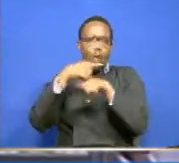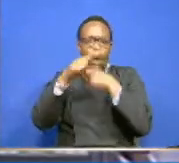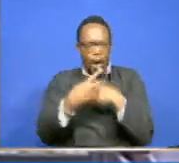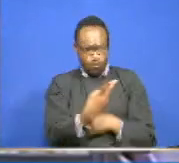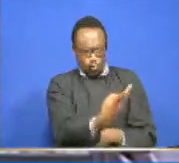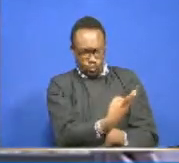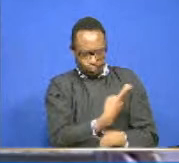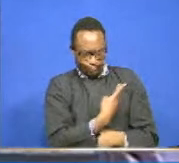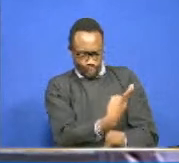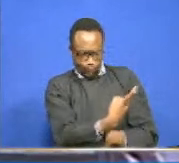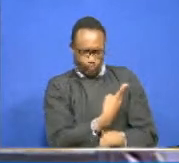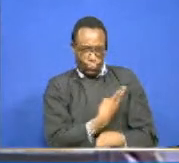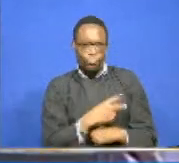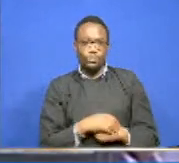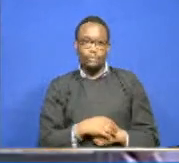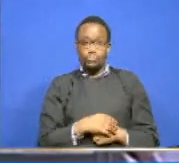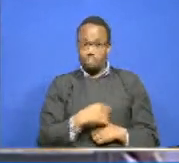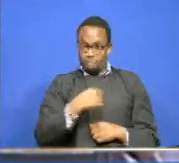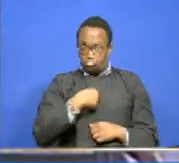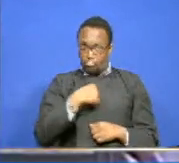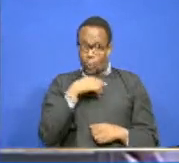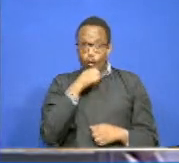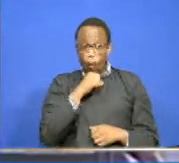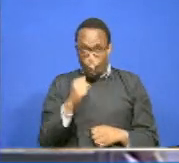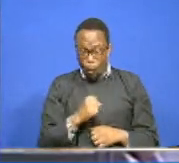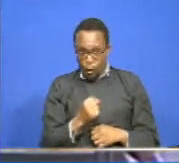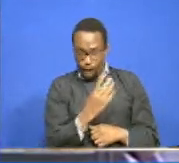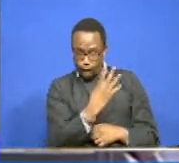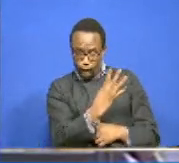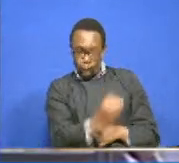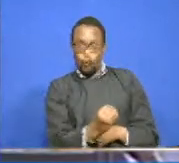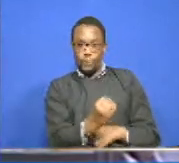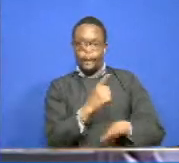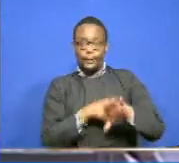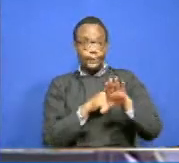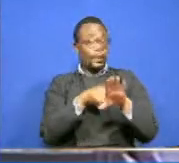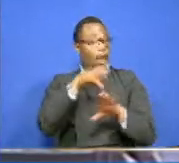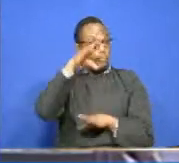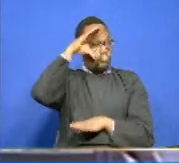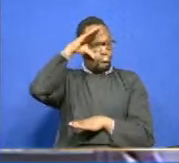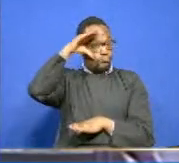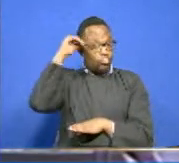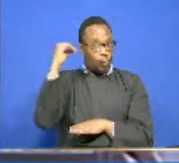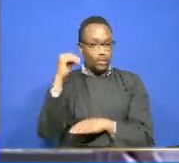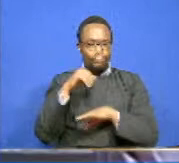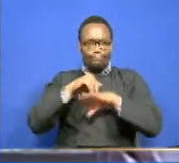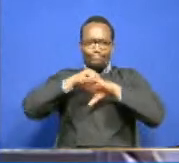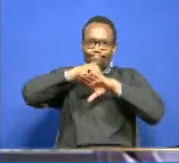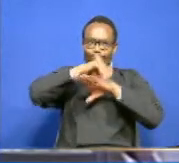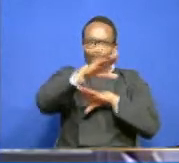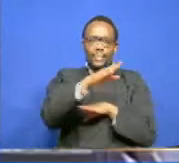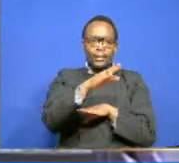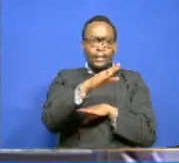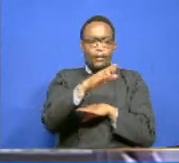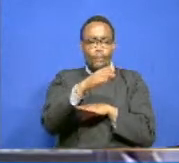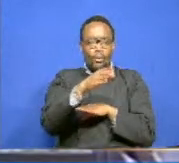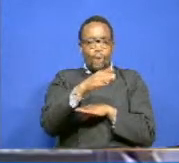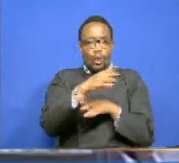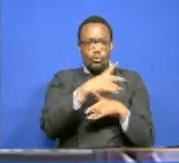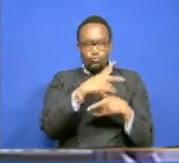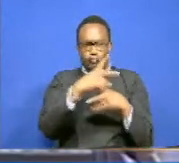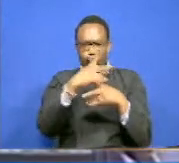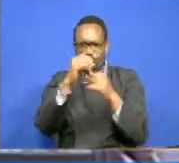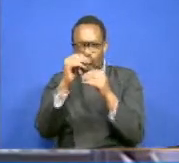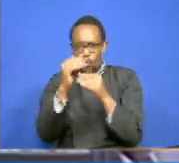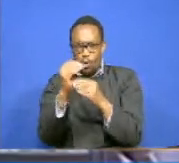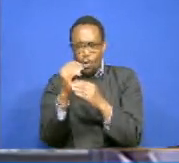me. I was 40 years old when Moses, the servant of the Lord, sent me from Kadesh Barnea to